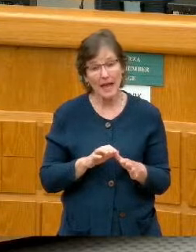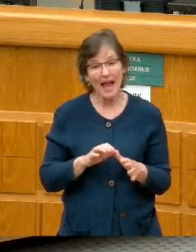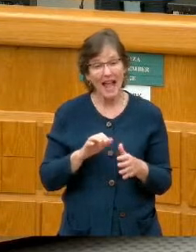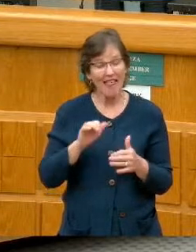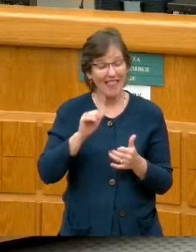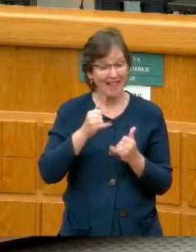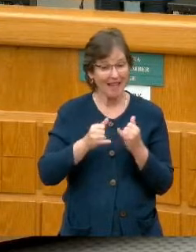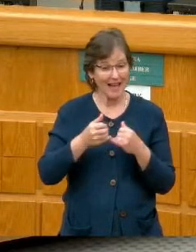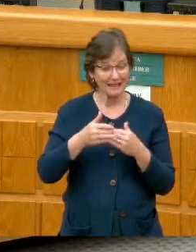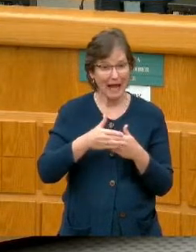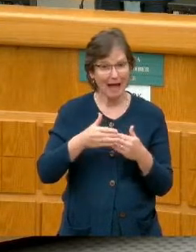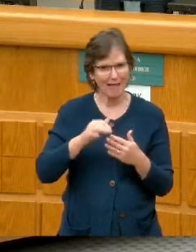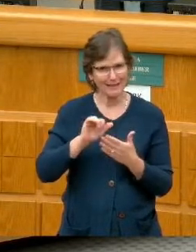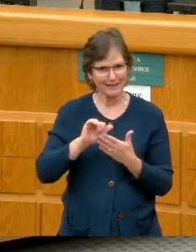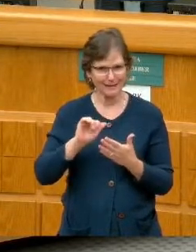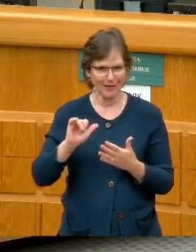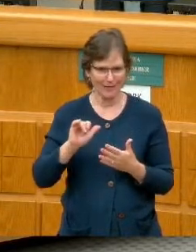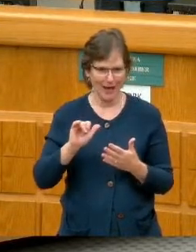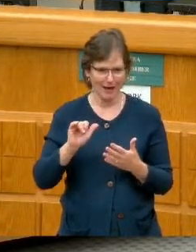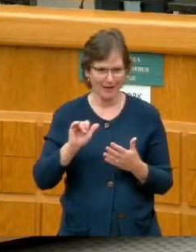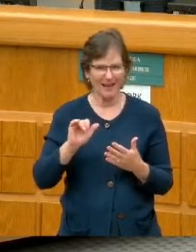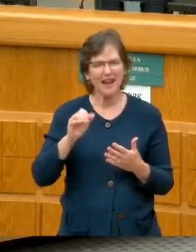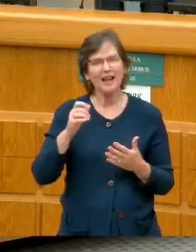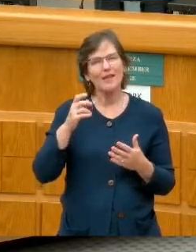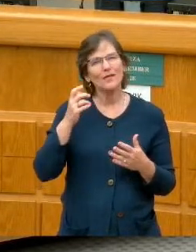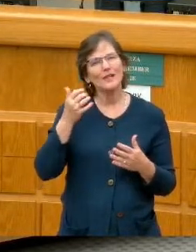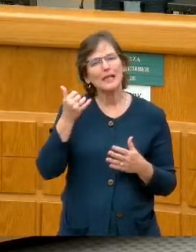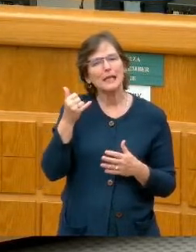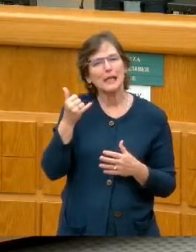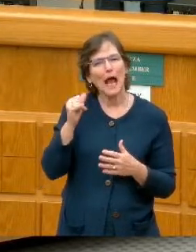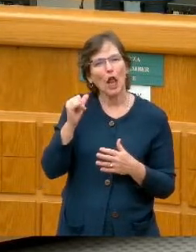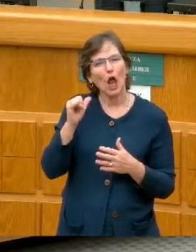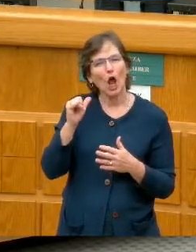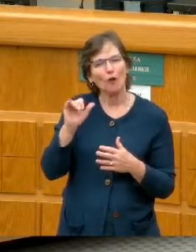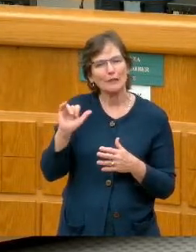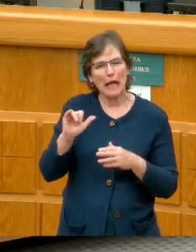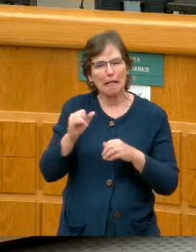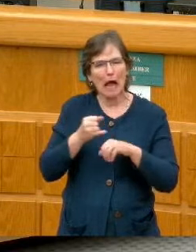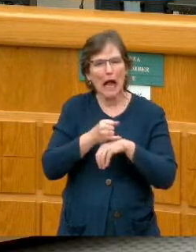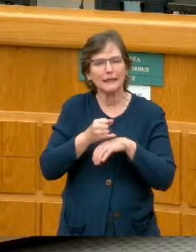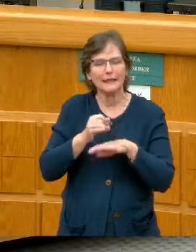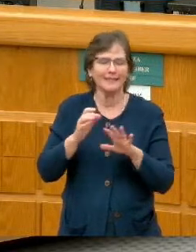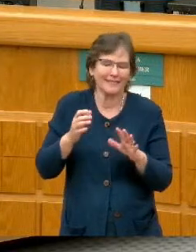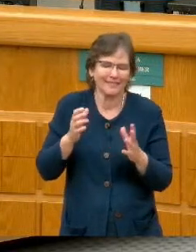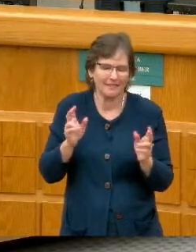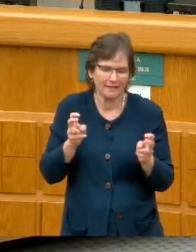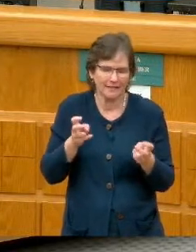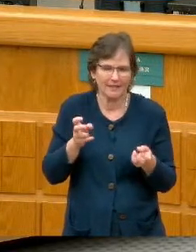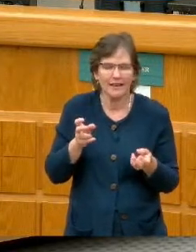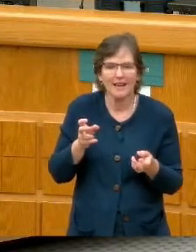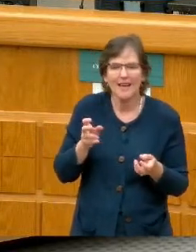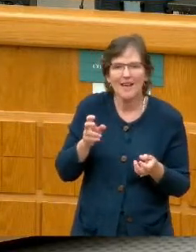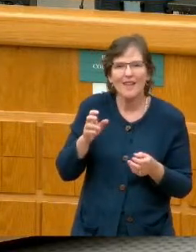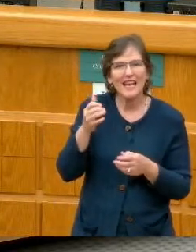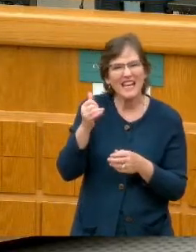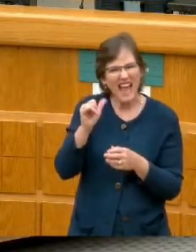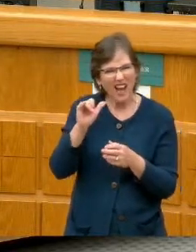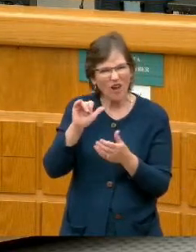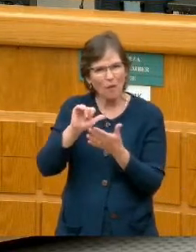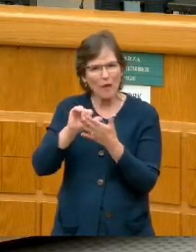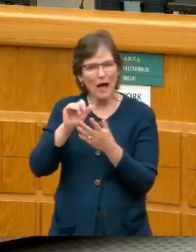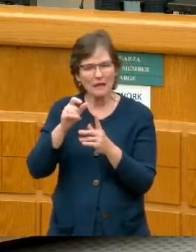as the frosting. So these yellow spots on the graph, those are the backlogged cases, so ones that we found out about way